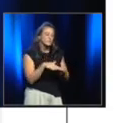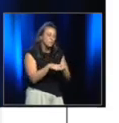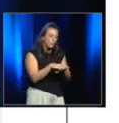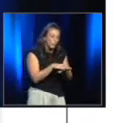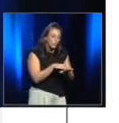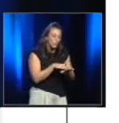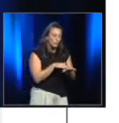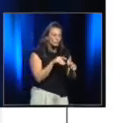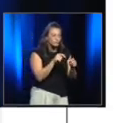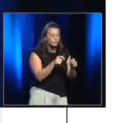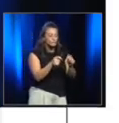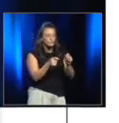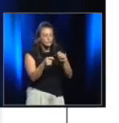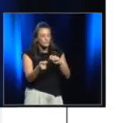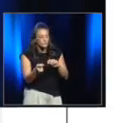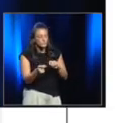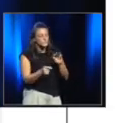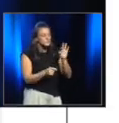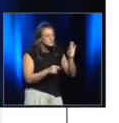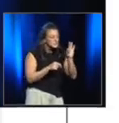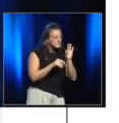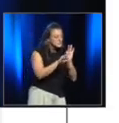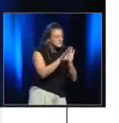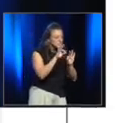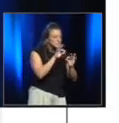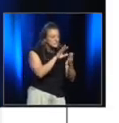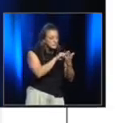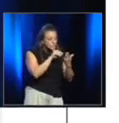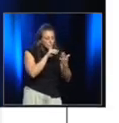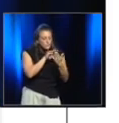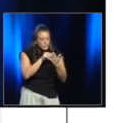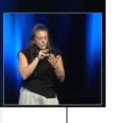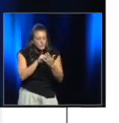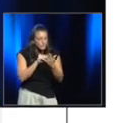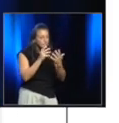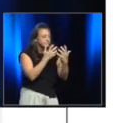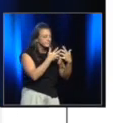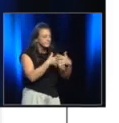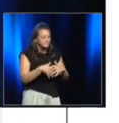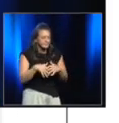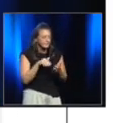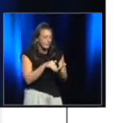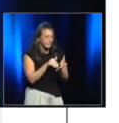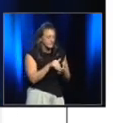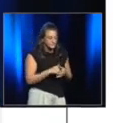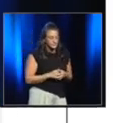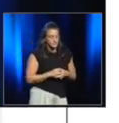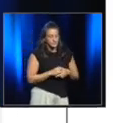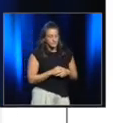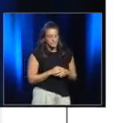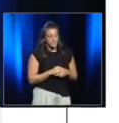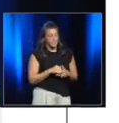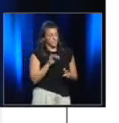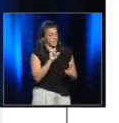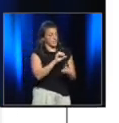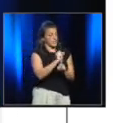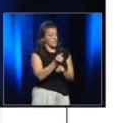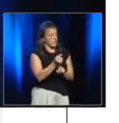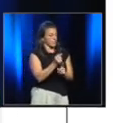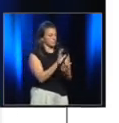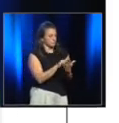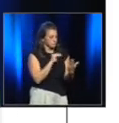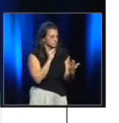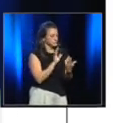methodical, piecing together stories. And in this case, we've learned an awful lot about these